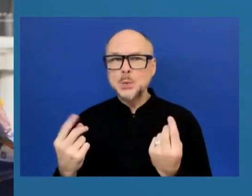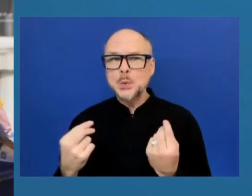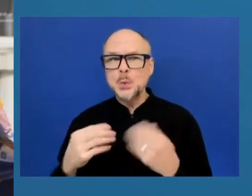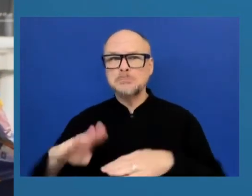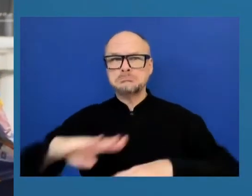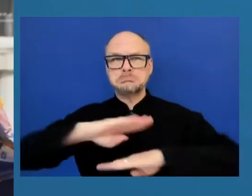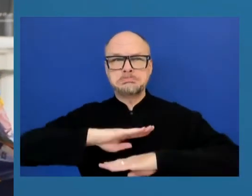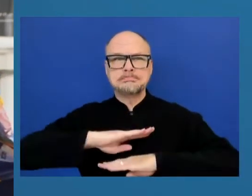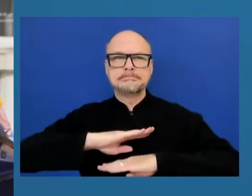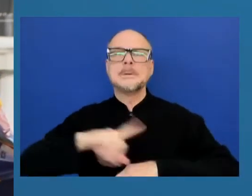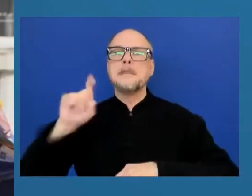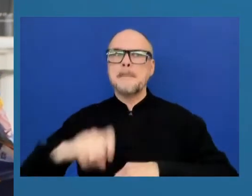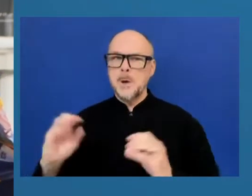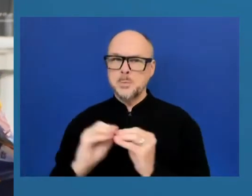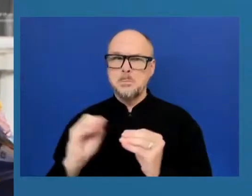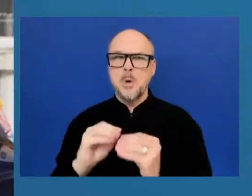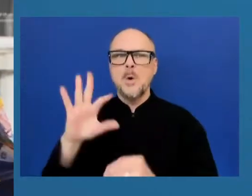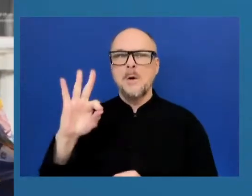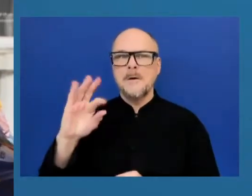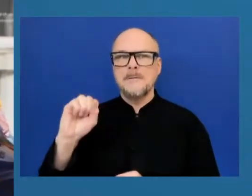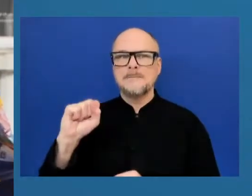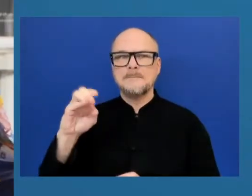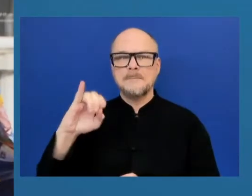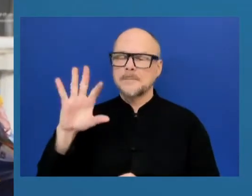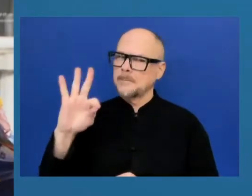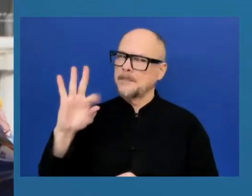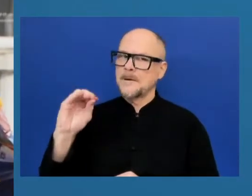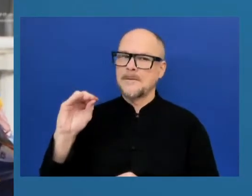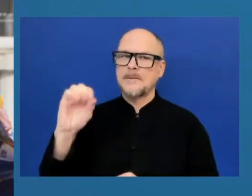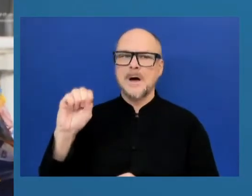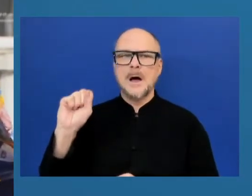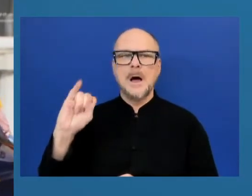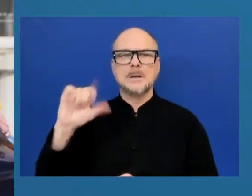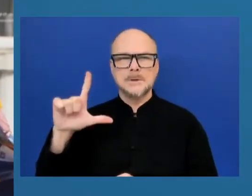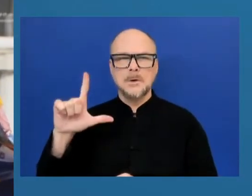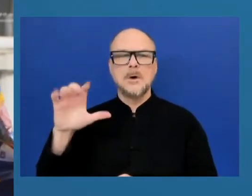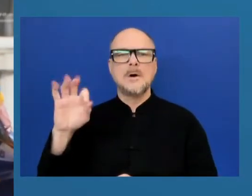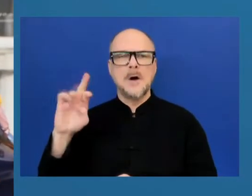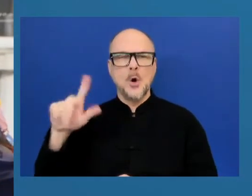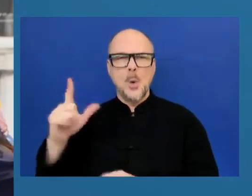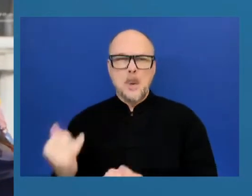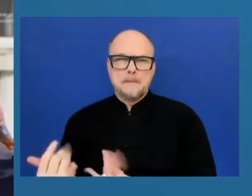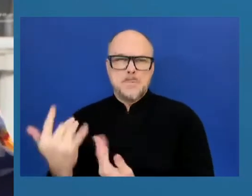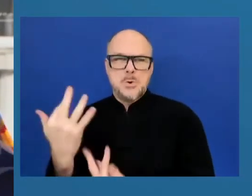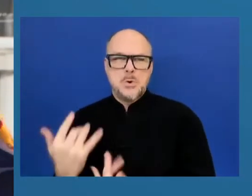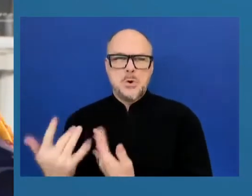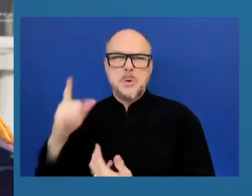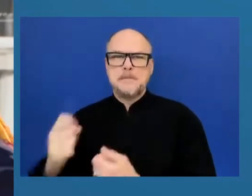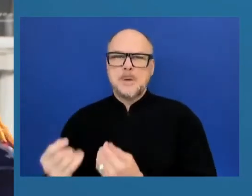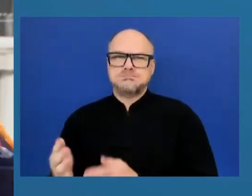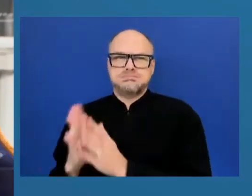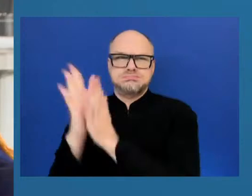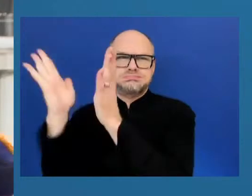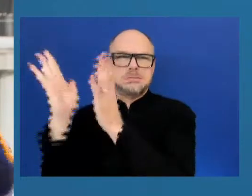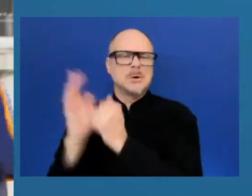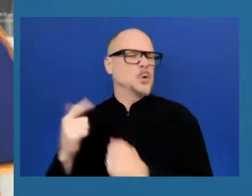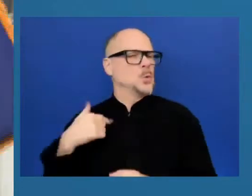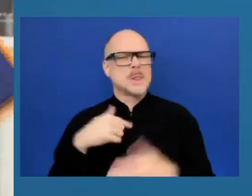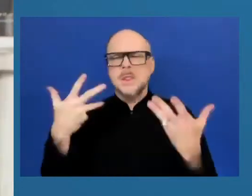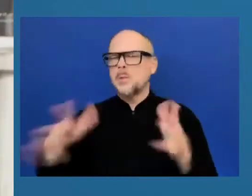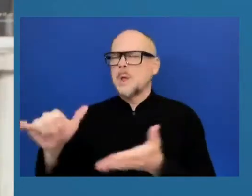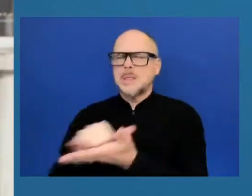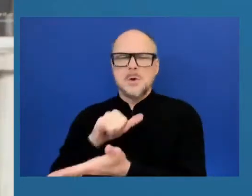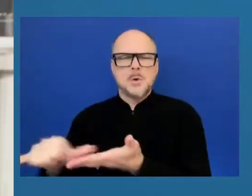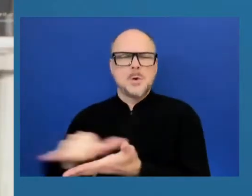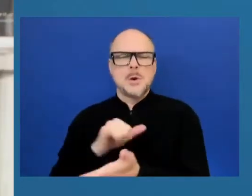not going to work for us here in New York. We're not going backwards, we're going forward. In the last couple of years, we've shut down more than 2 gigawatts of